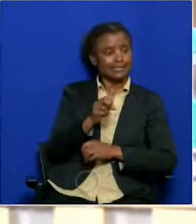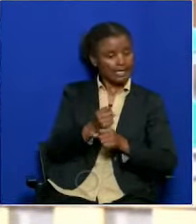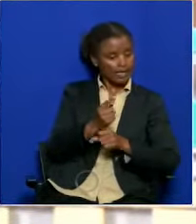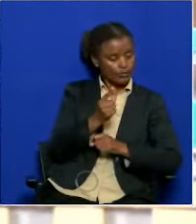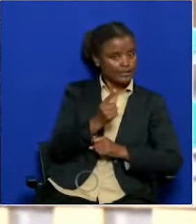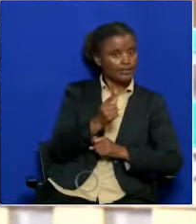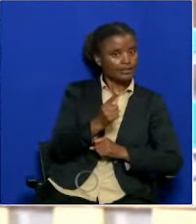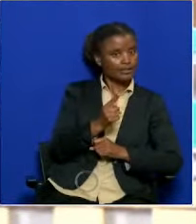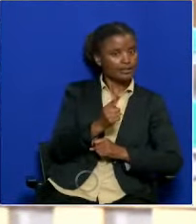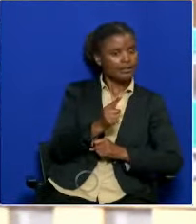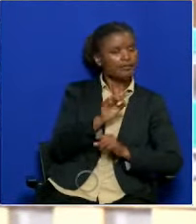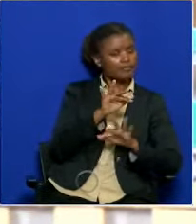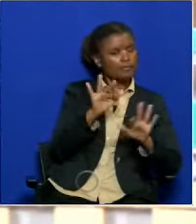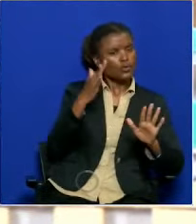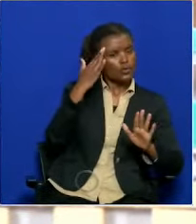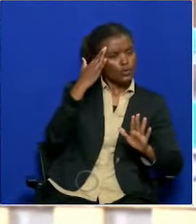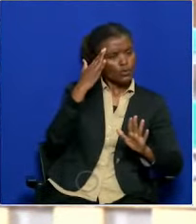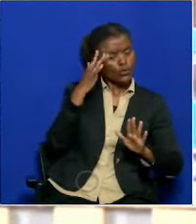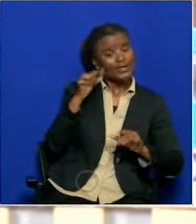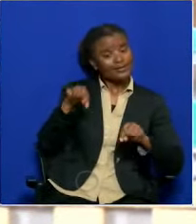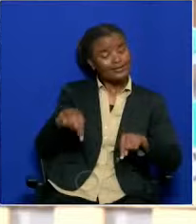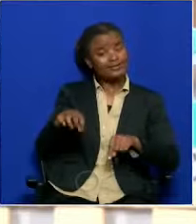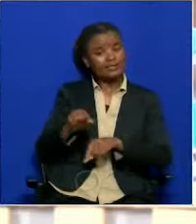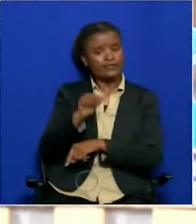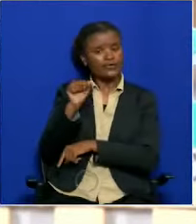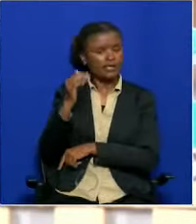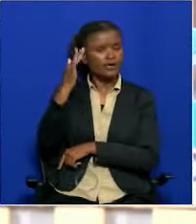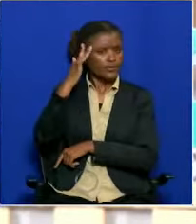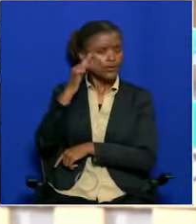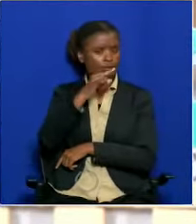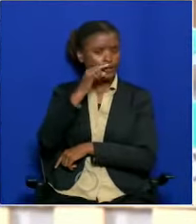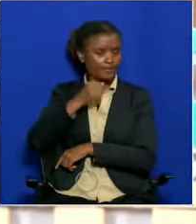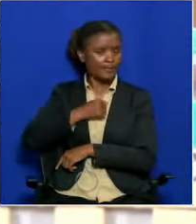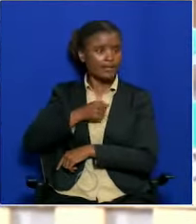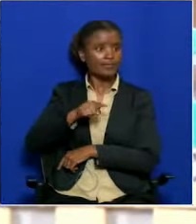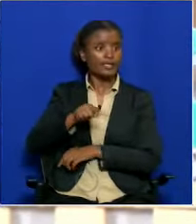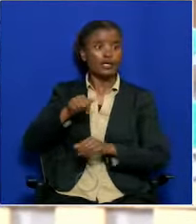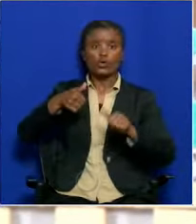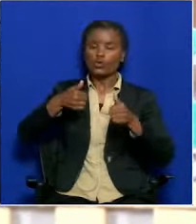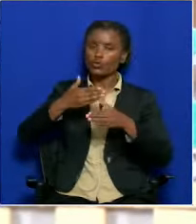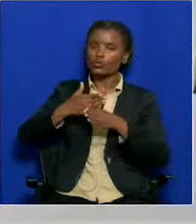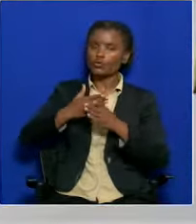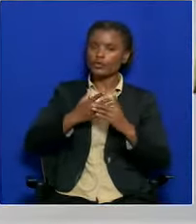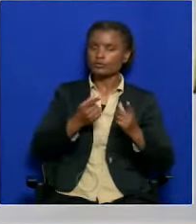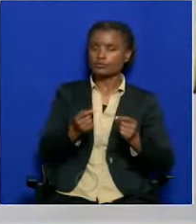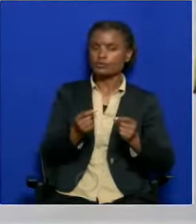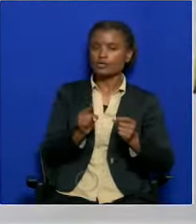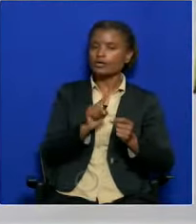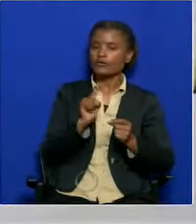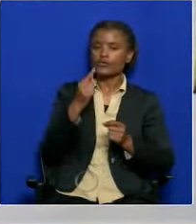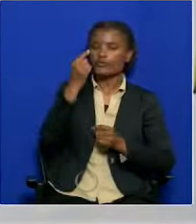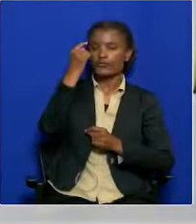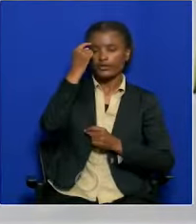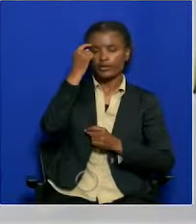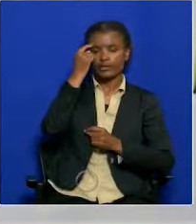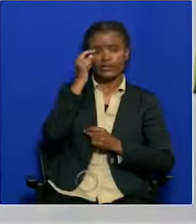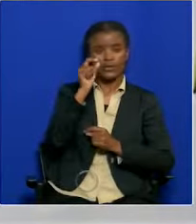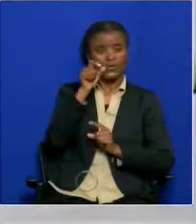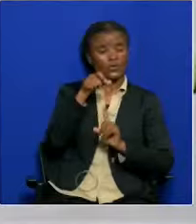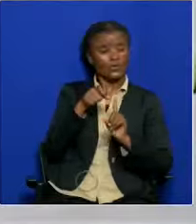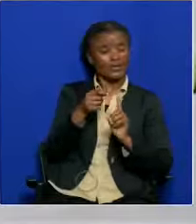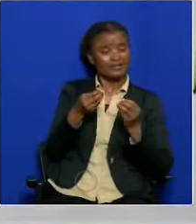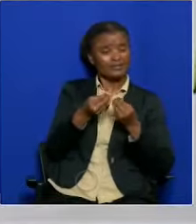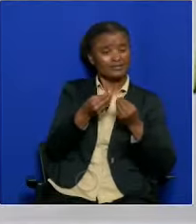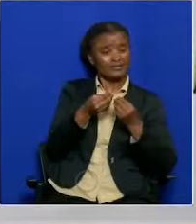years. And I don't think for one thing then to be associated with one person